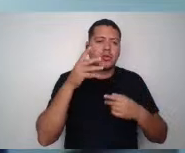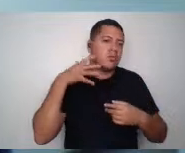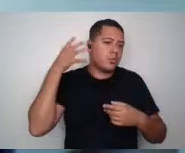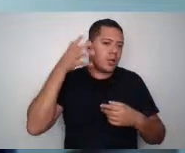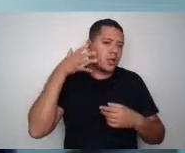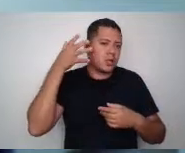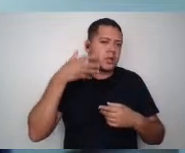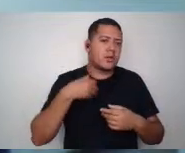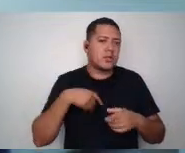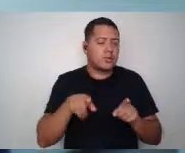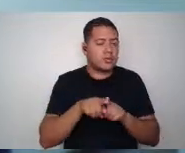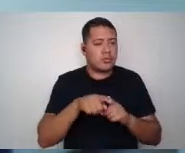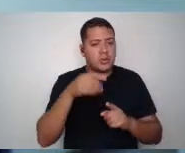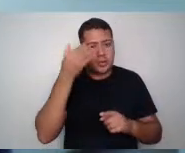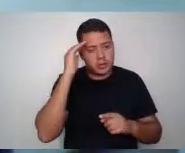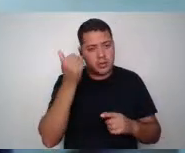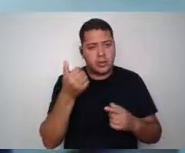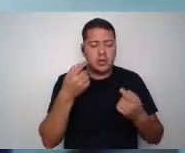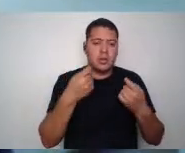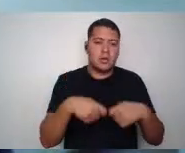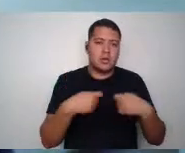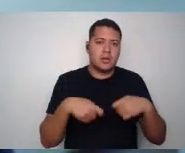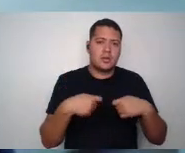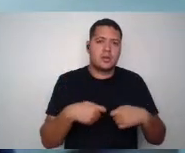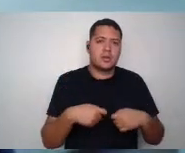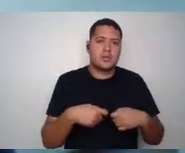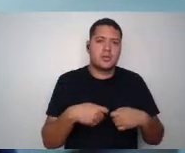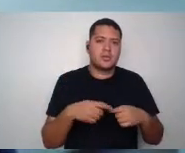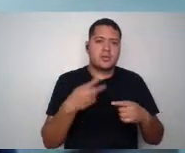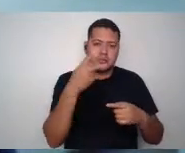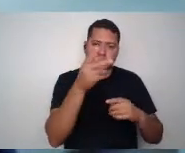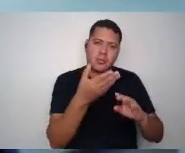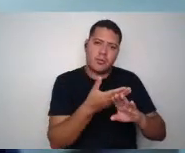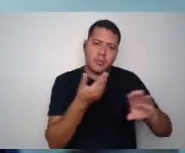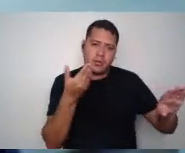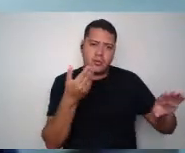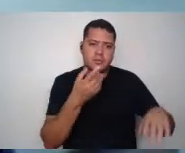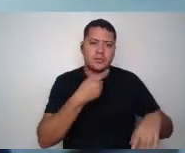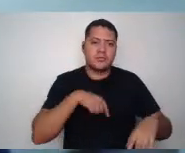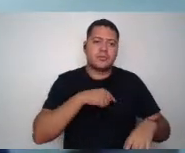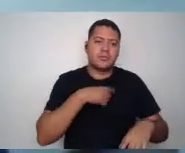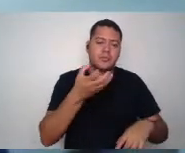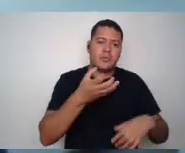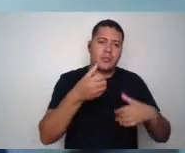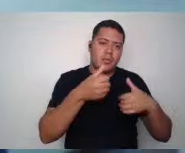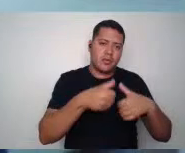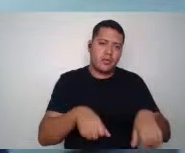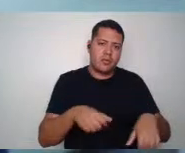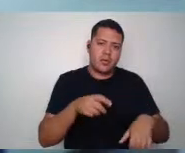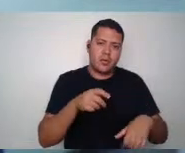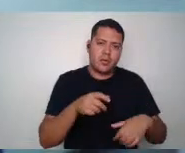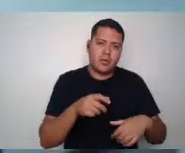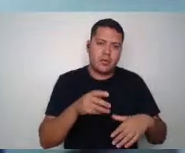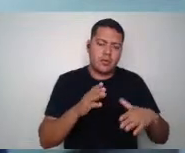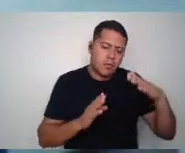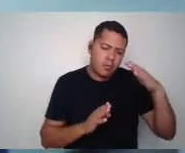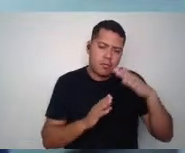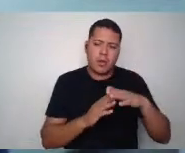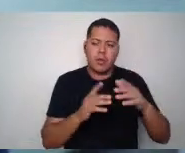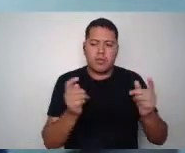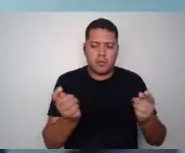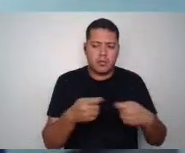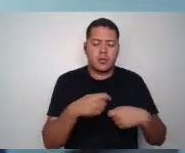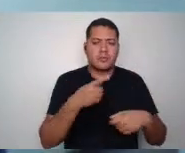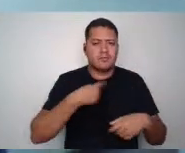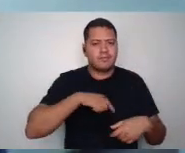like to thank you for your speech, and I understand of your need to leave